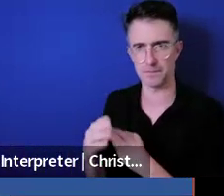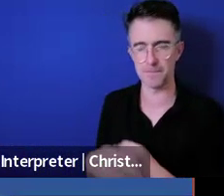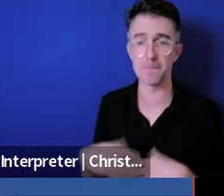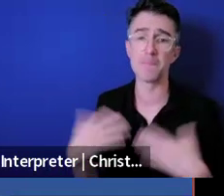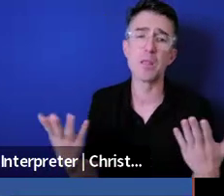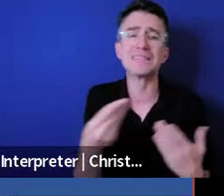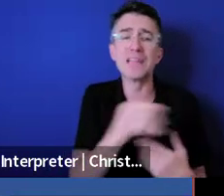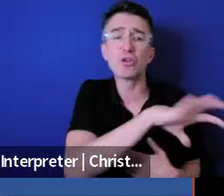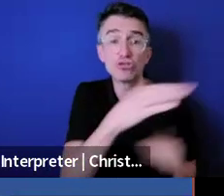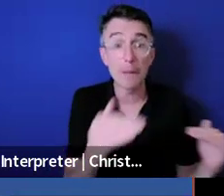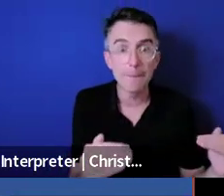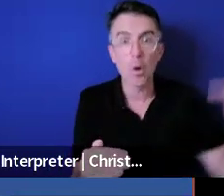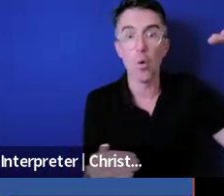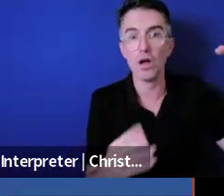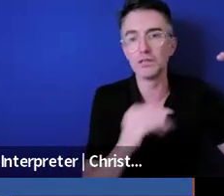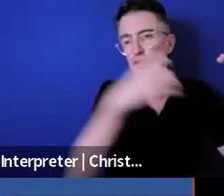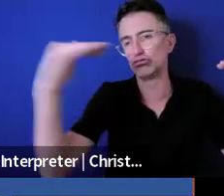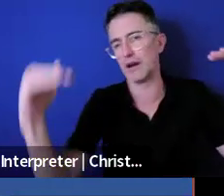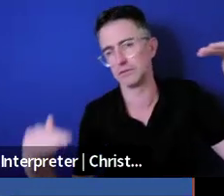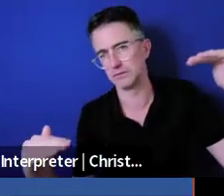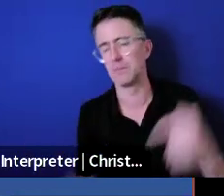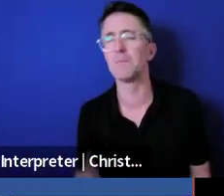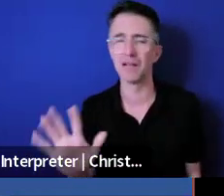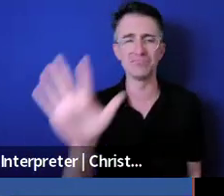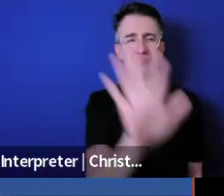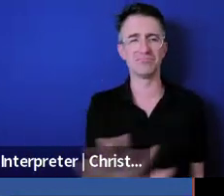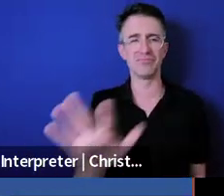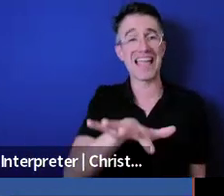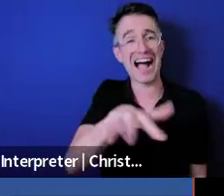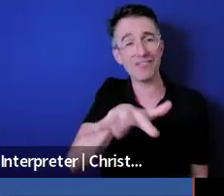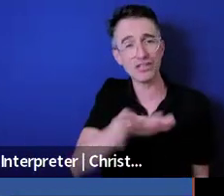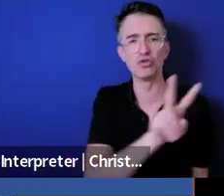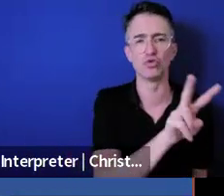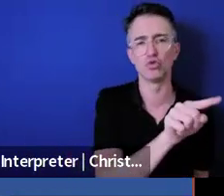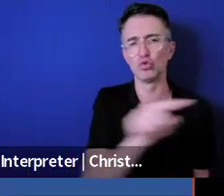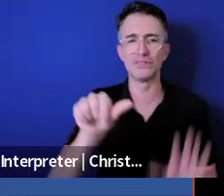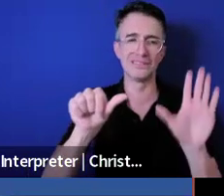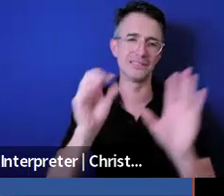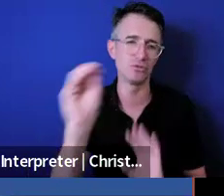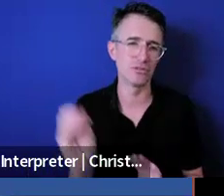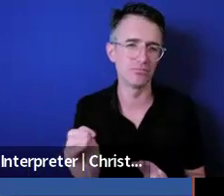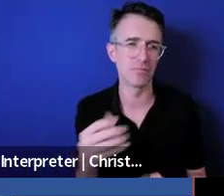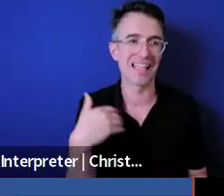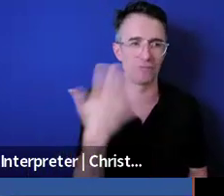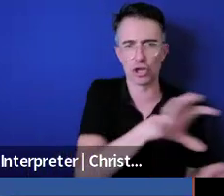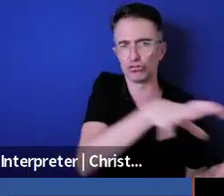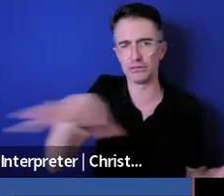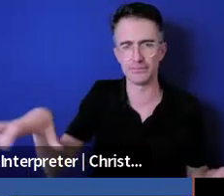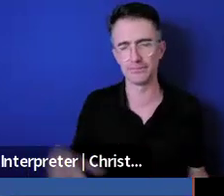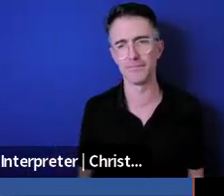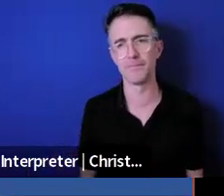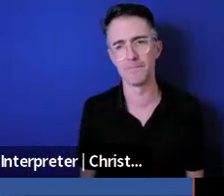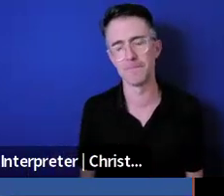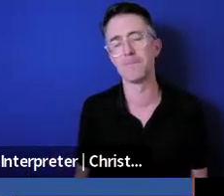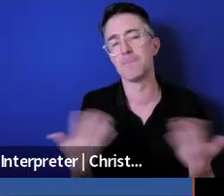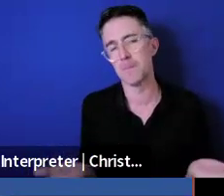the beginning. One of the things that we learned from the COVID-19 crisis is the absolute importance of having